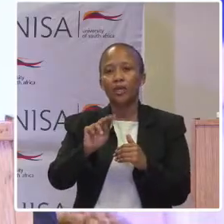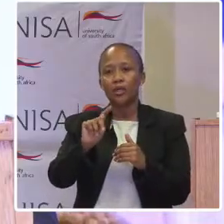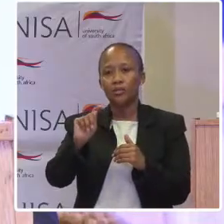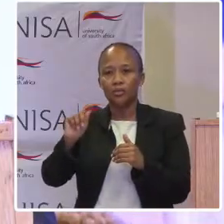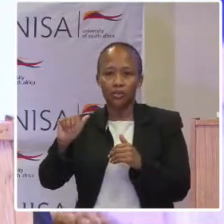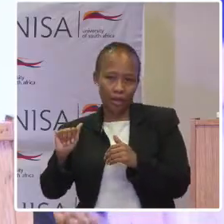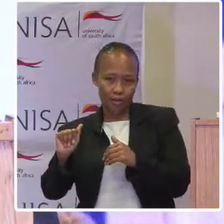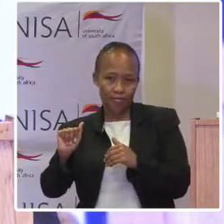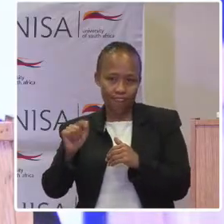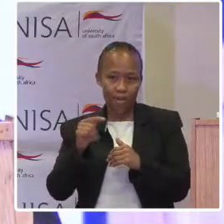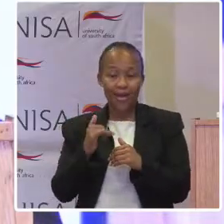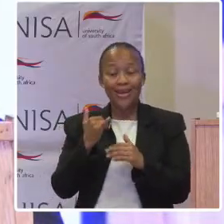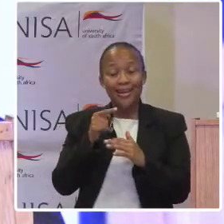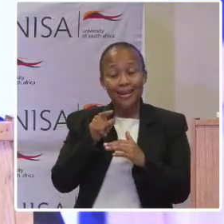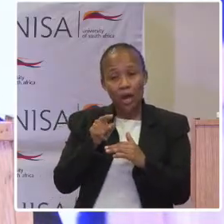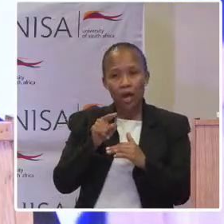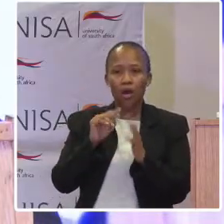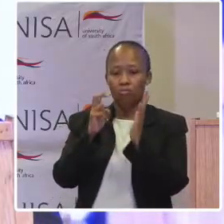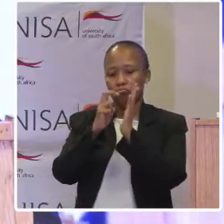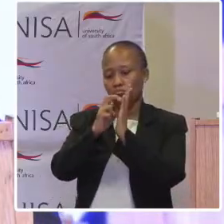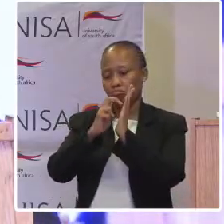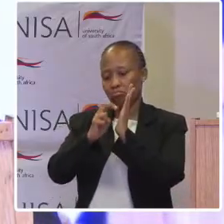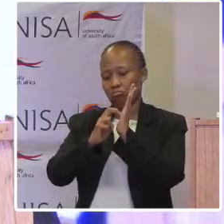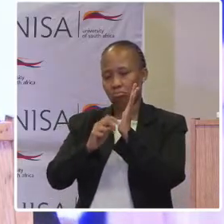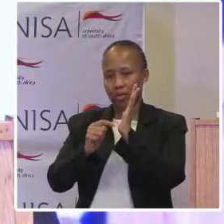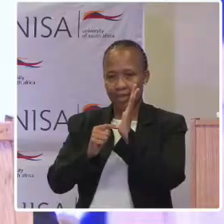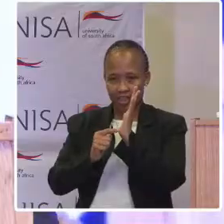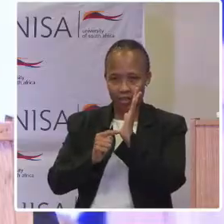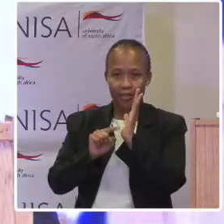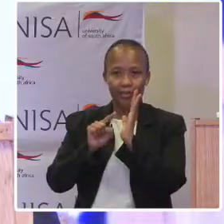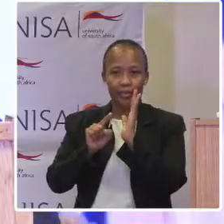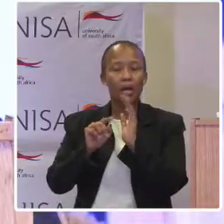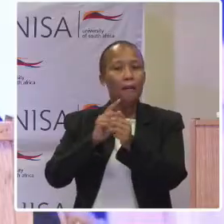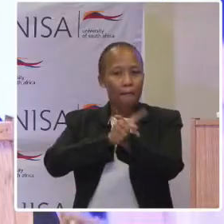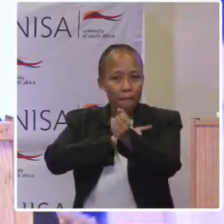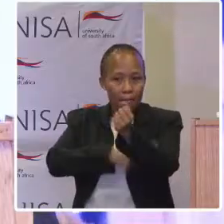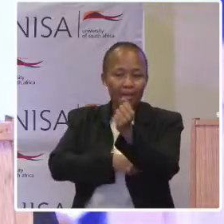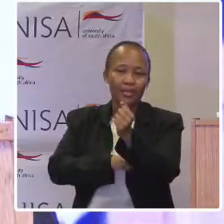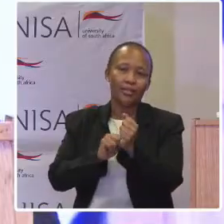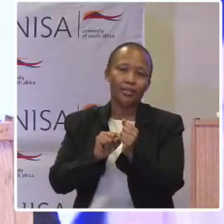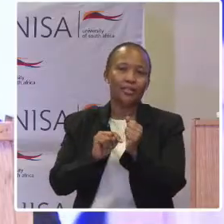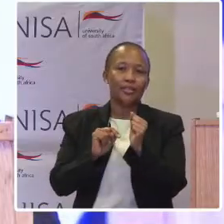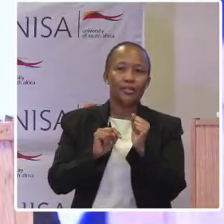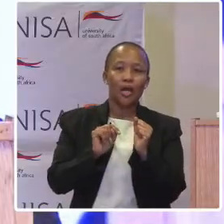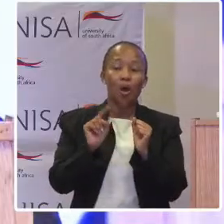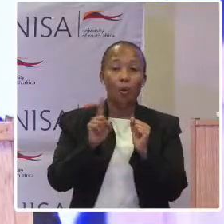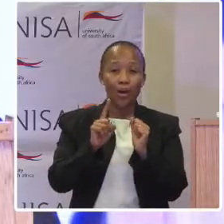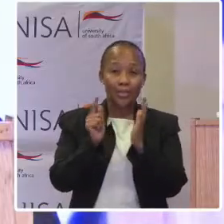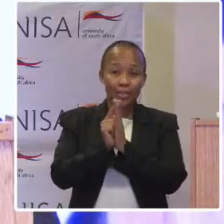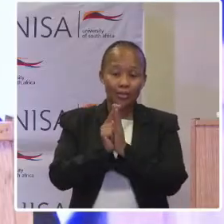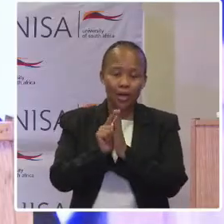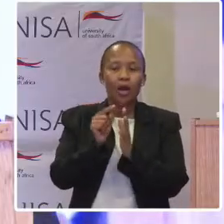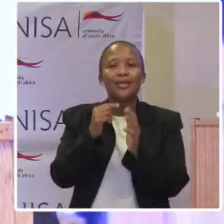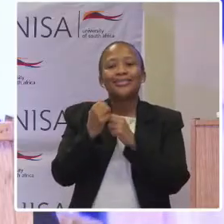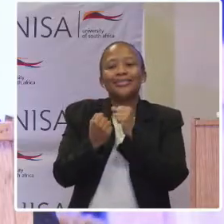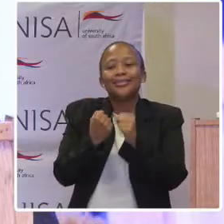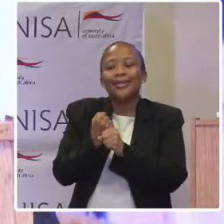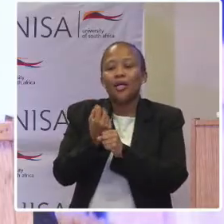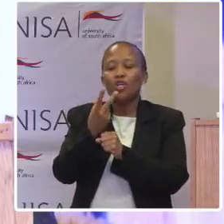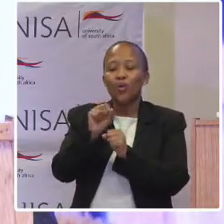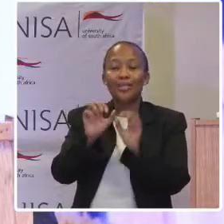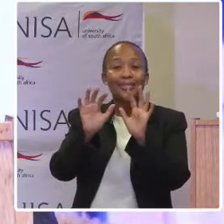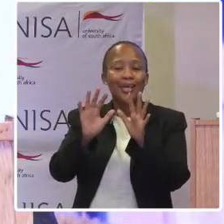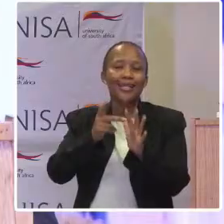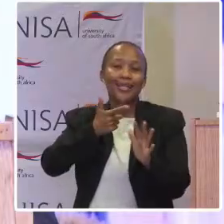legislative mandate, the South African National Space Agency came into being in December 2010, but South Africa's involvement